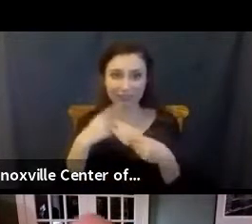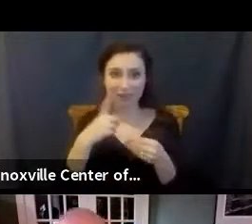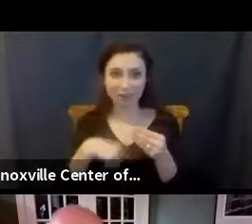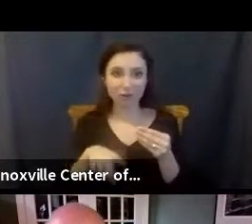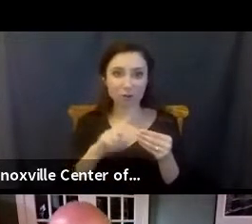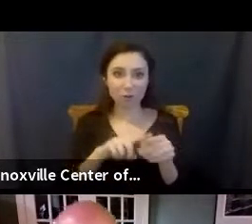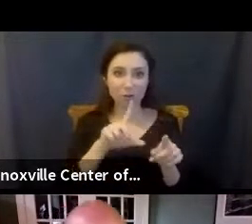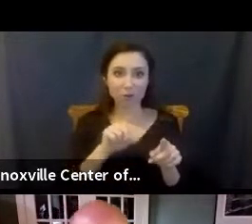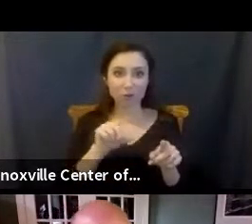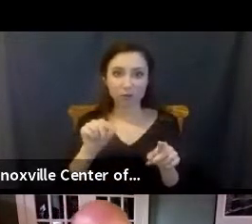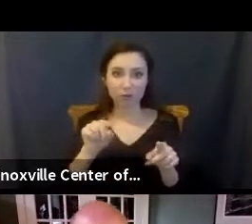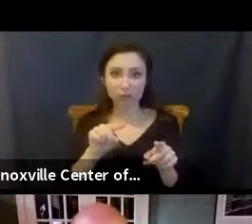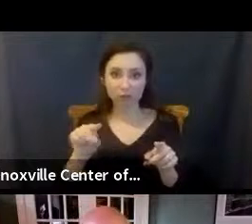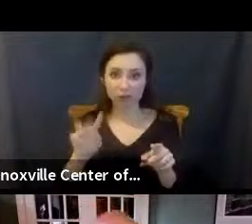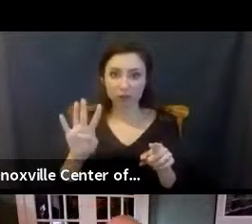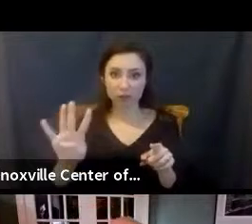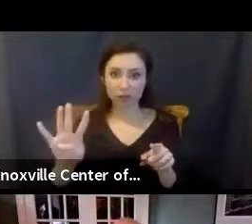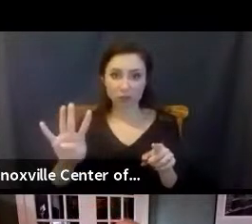about